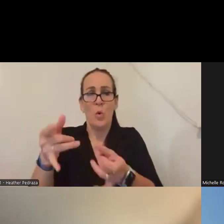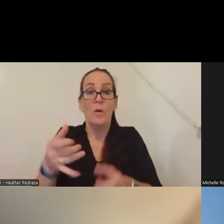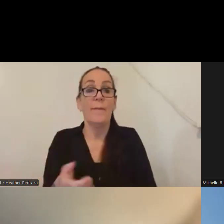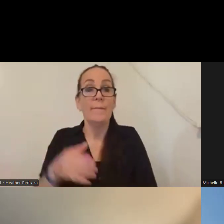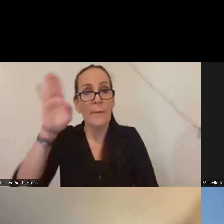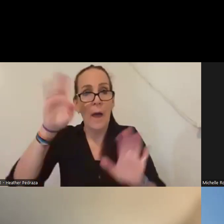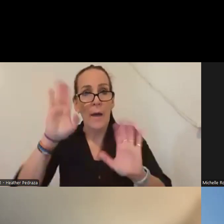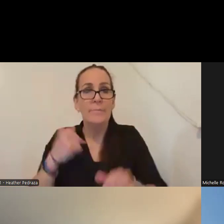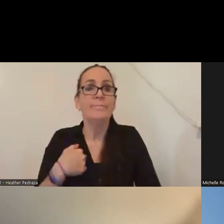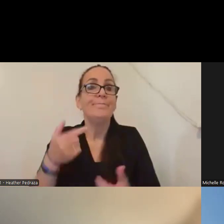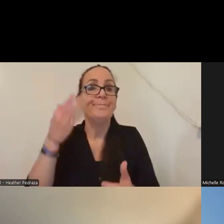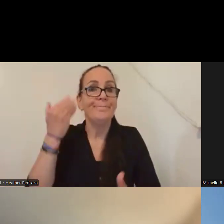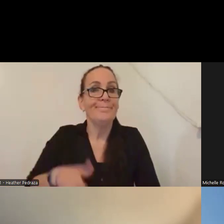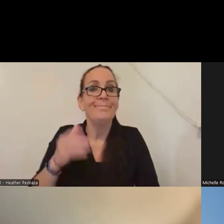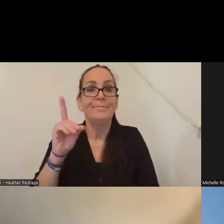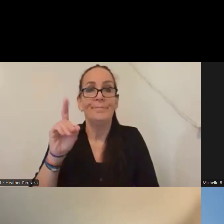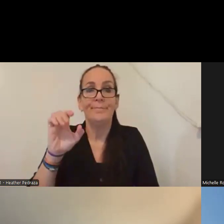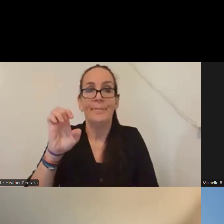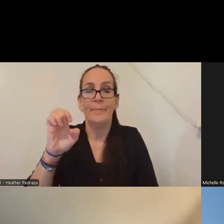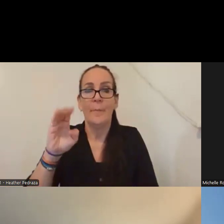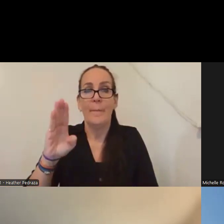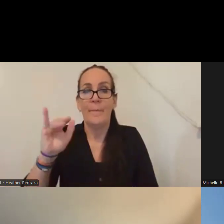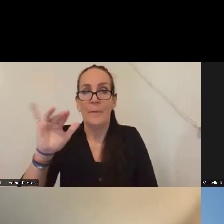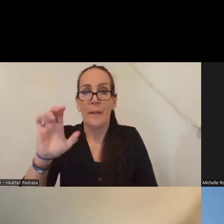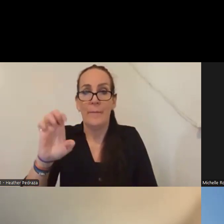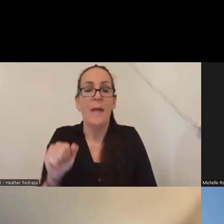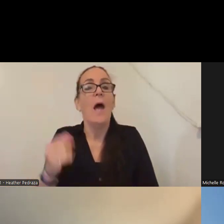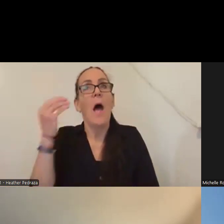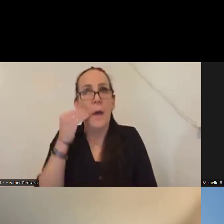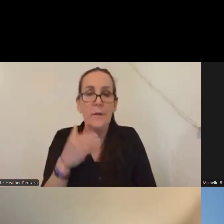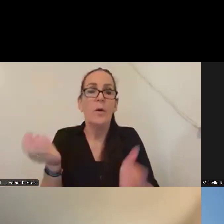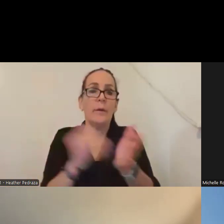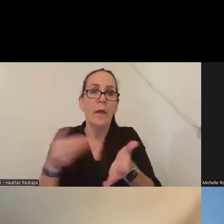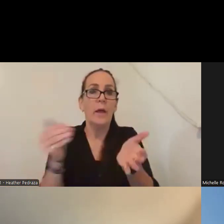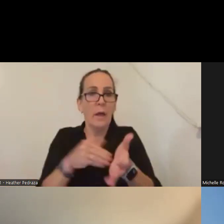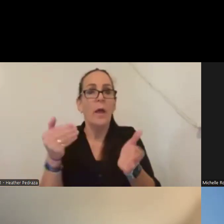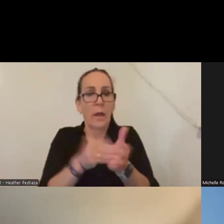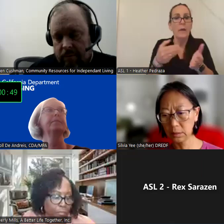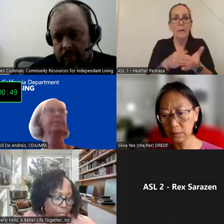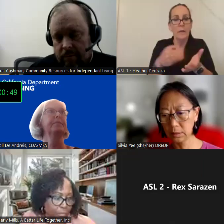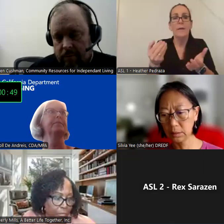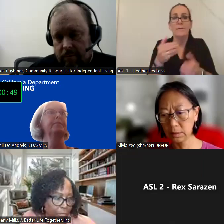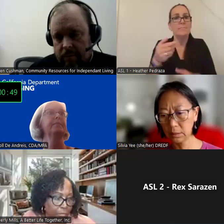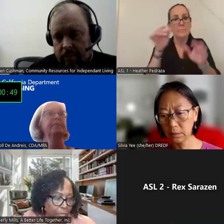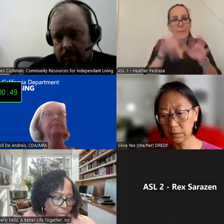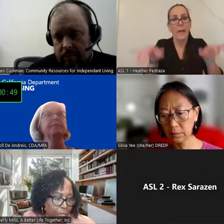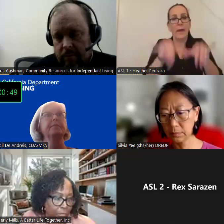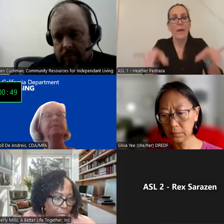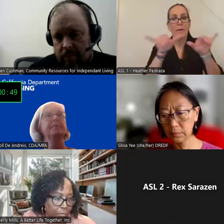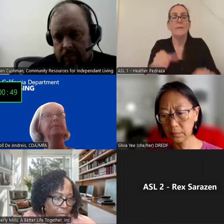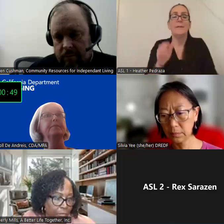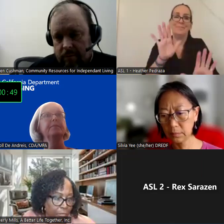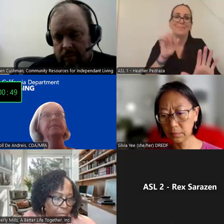Aging. I know that I'm a broken record, so apologizing in advance to everybody. But